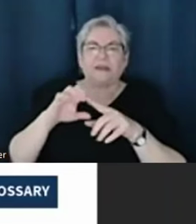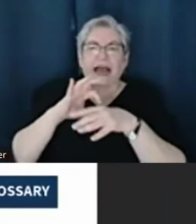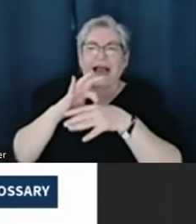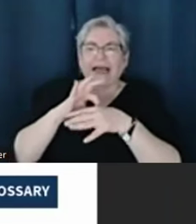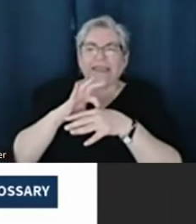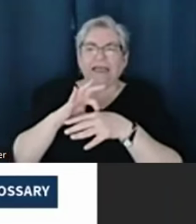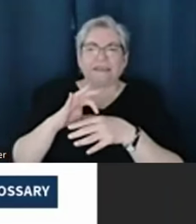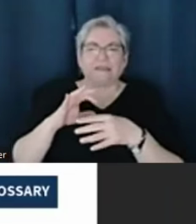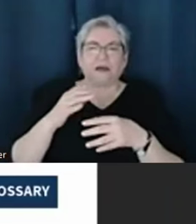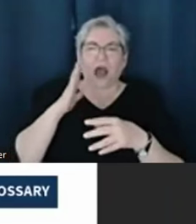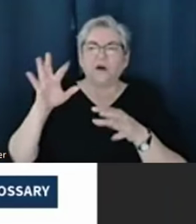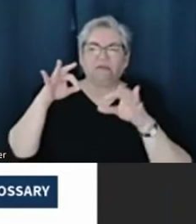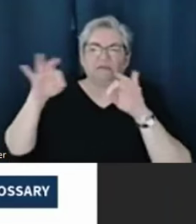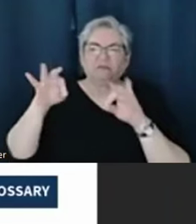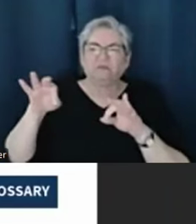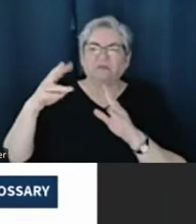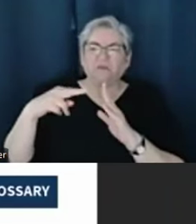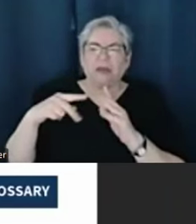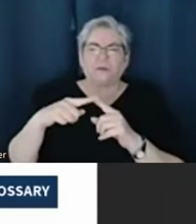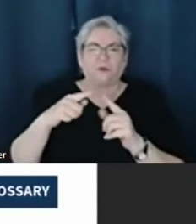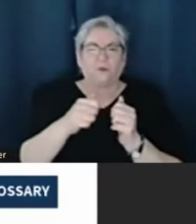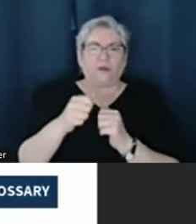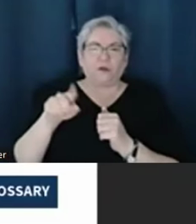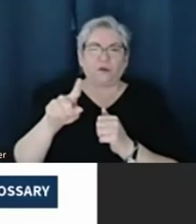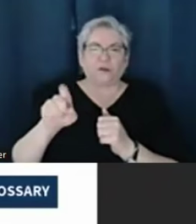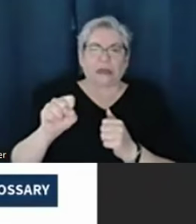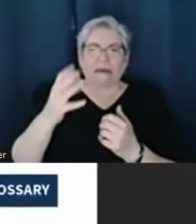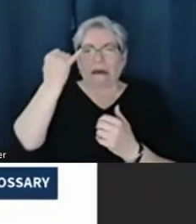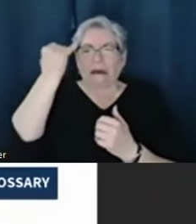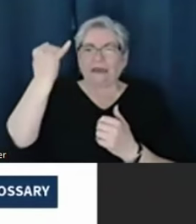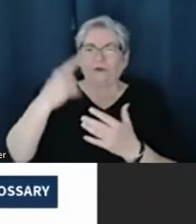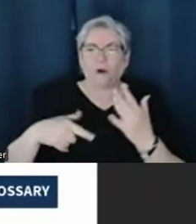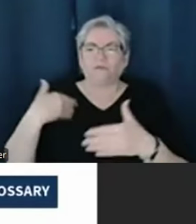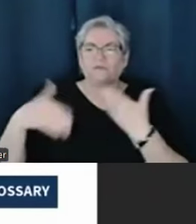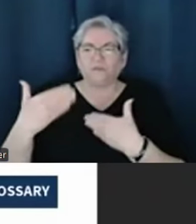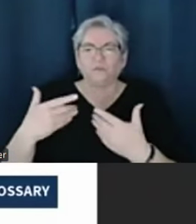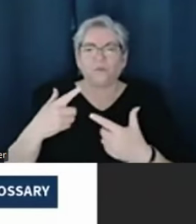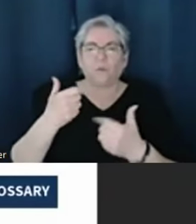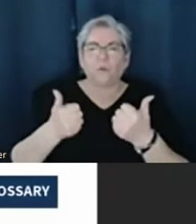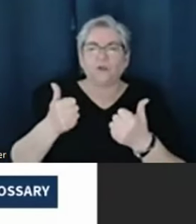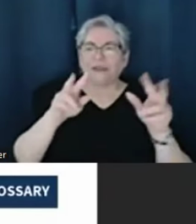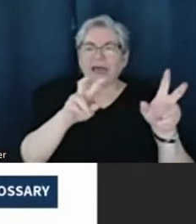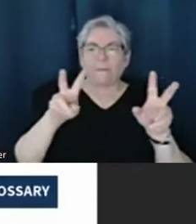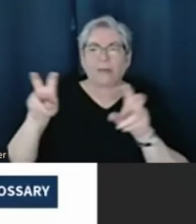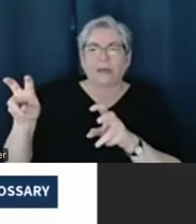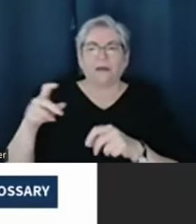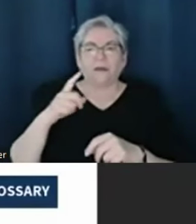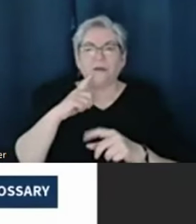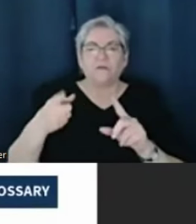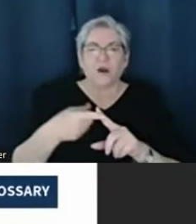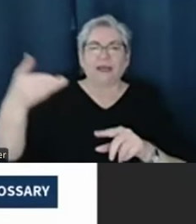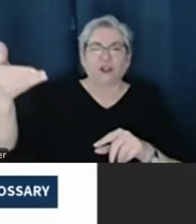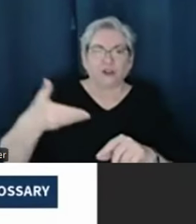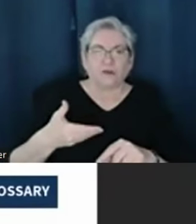read through them so sort of we have a sense of sort of where we're going and sort of what the topic areas are. First part is Introduction to Vocational Rehabilitation